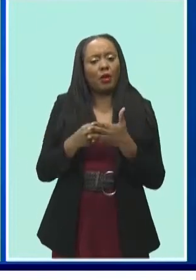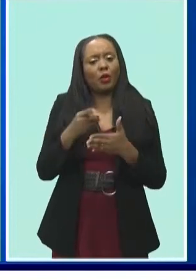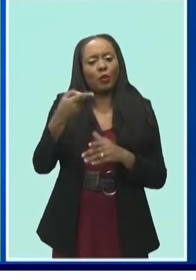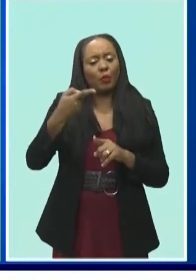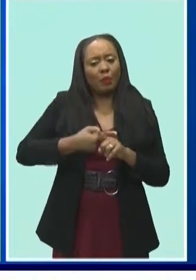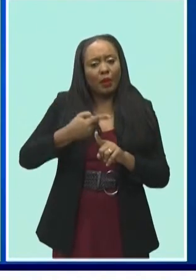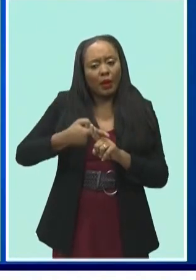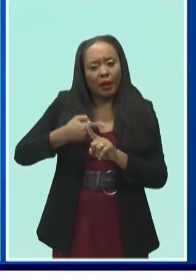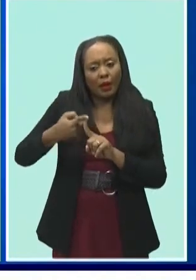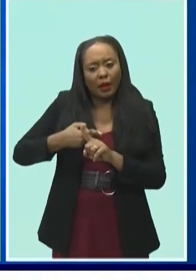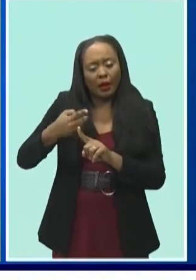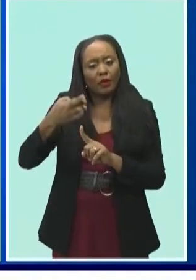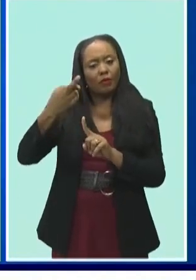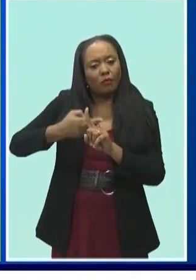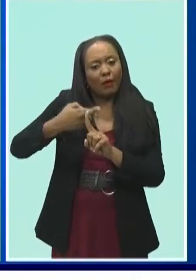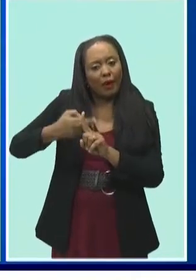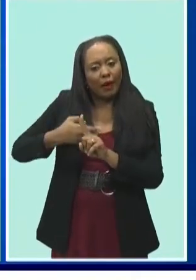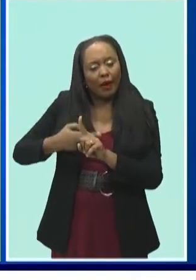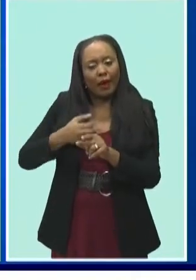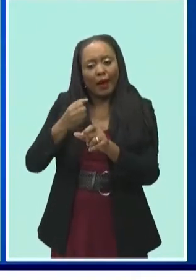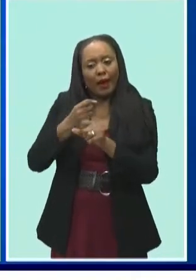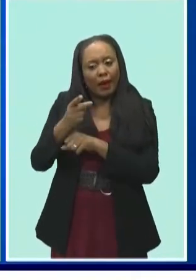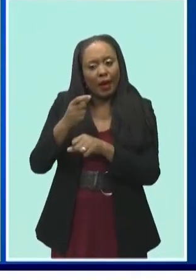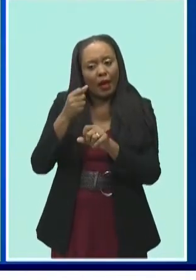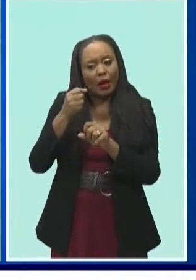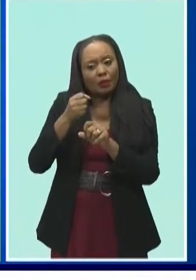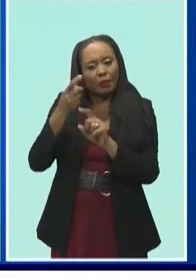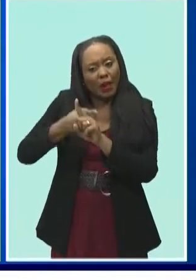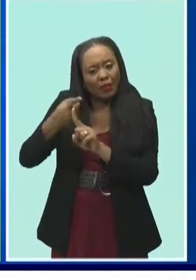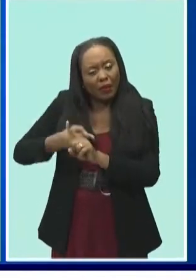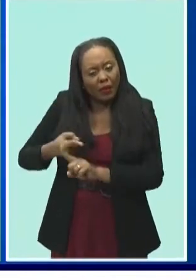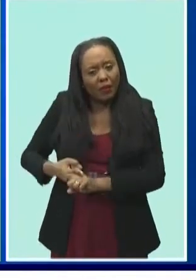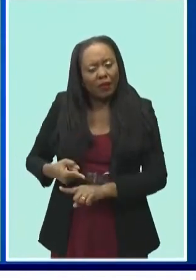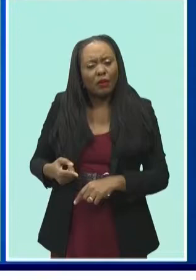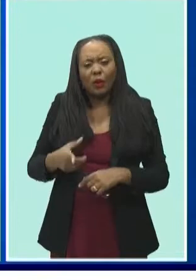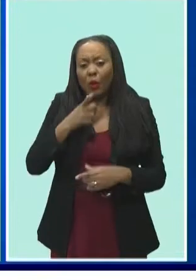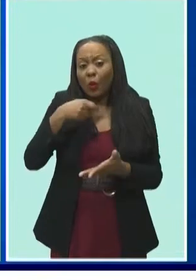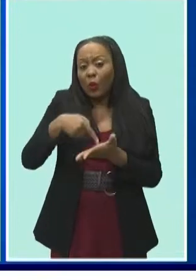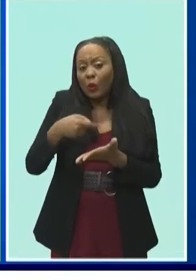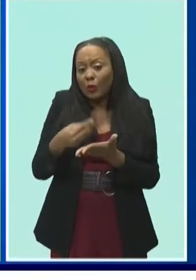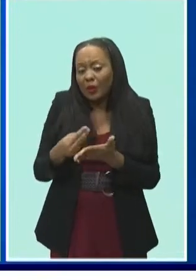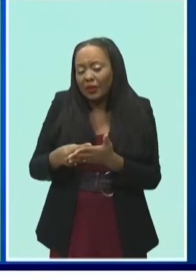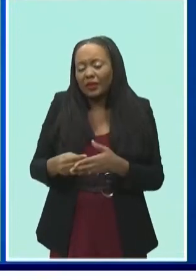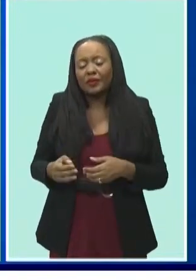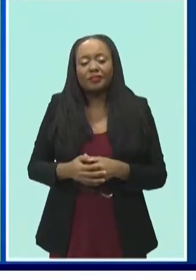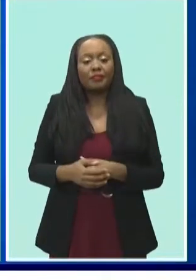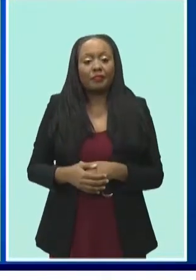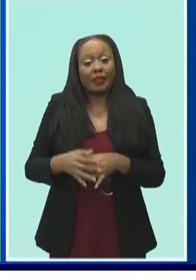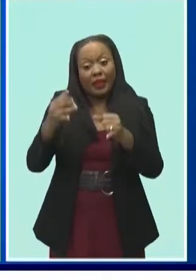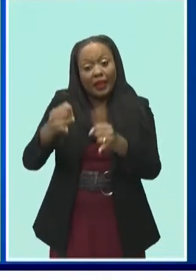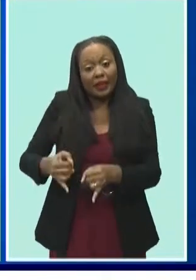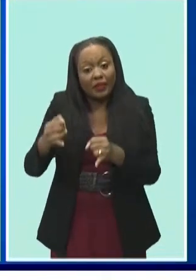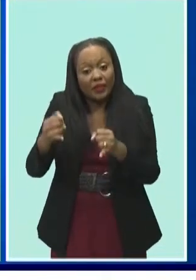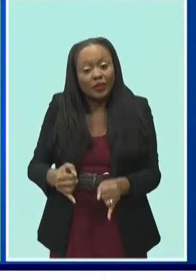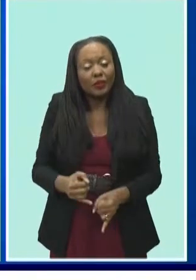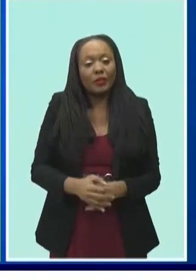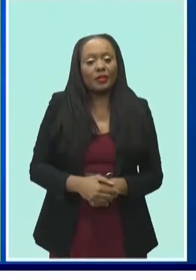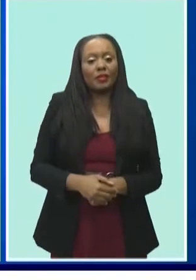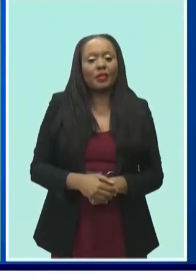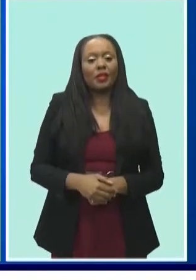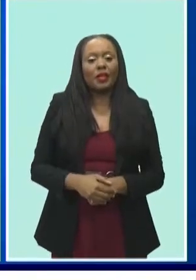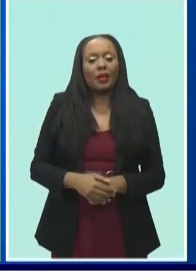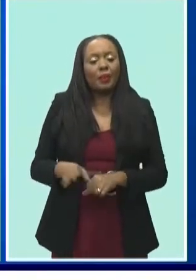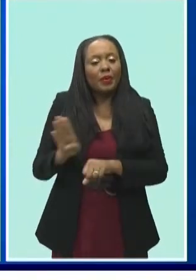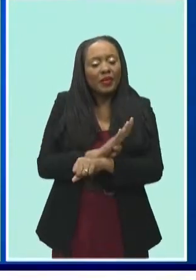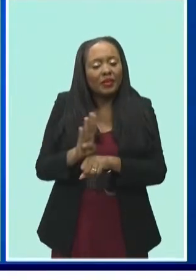So we are heavily indebted. And who owes this debt? Individuals owe this debt, corporations owe this debt, countries